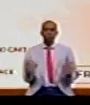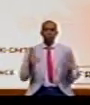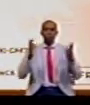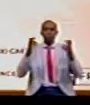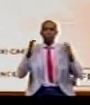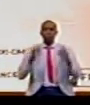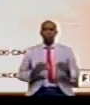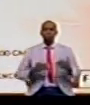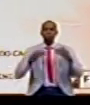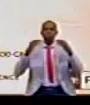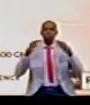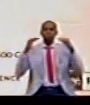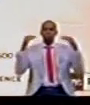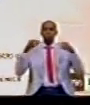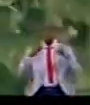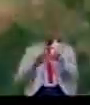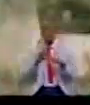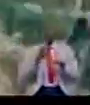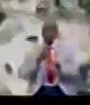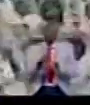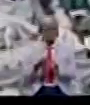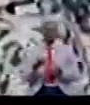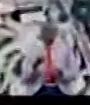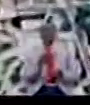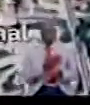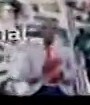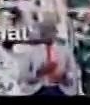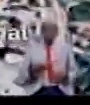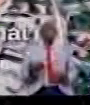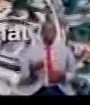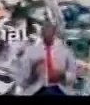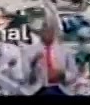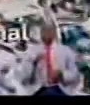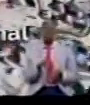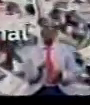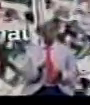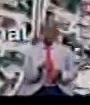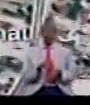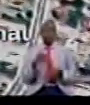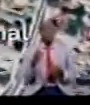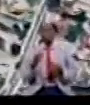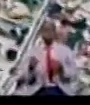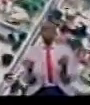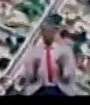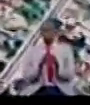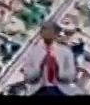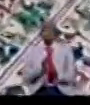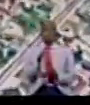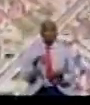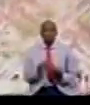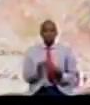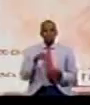By the power in the blood of Jesus Christ, God will continue to manifest his power.